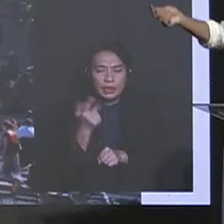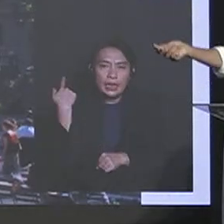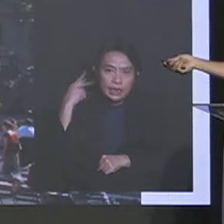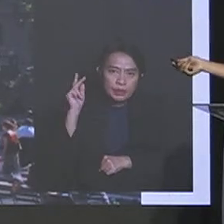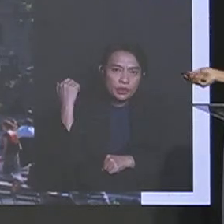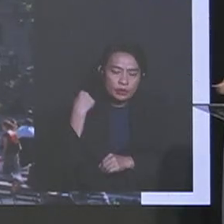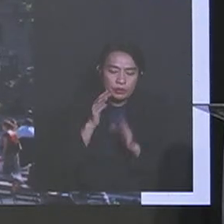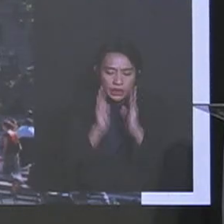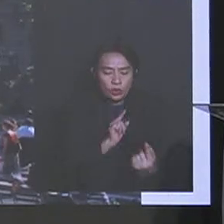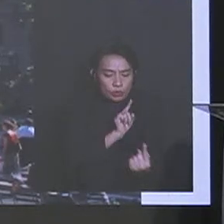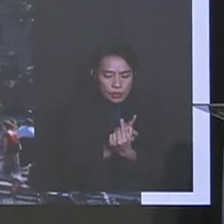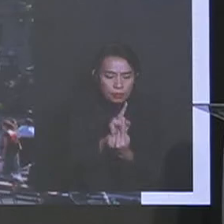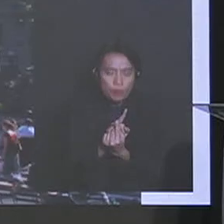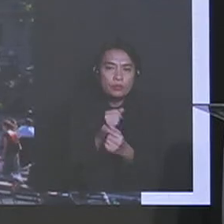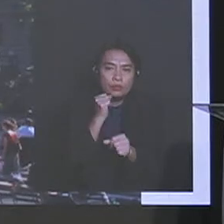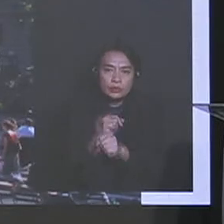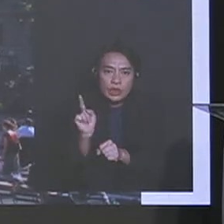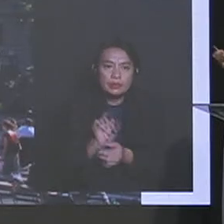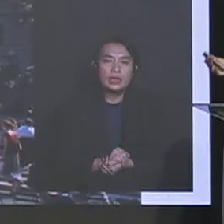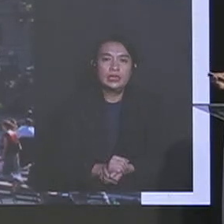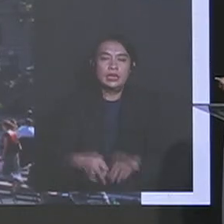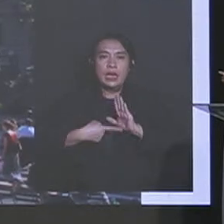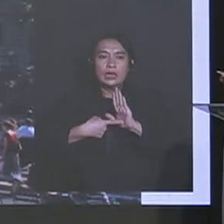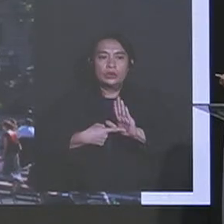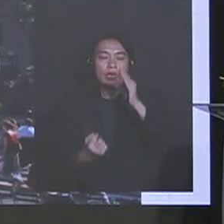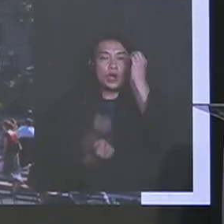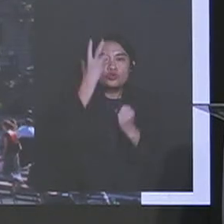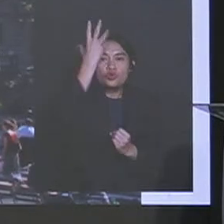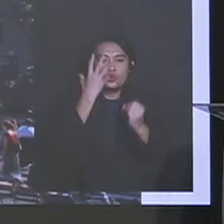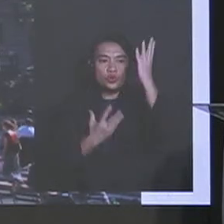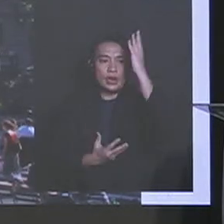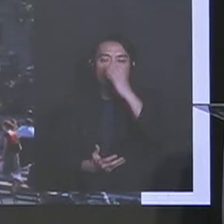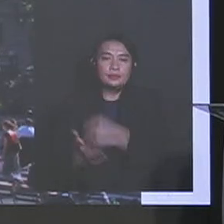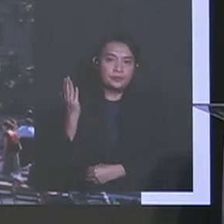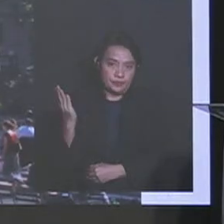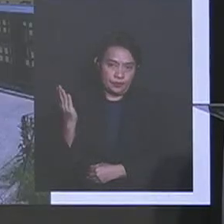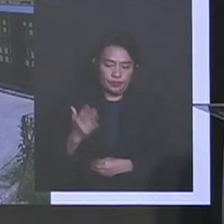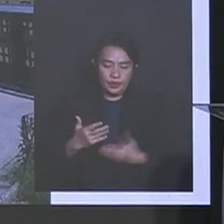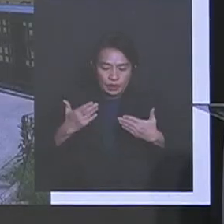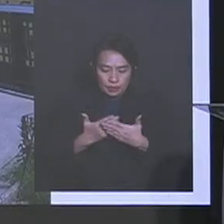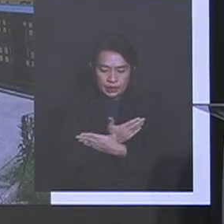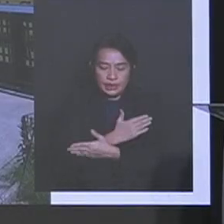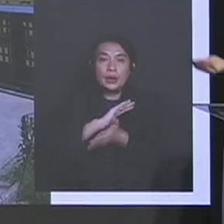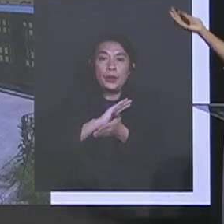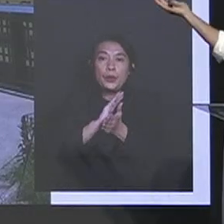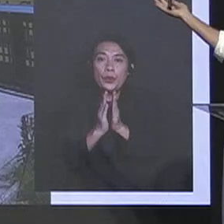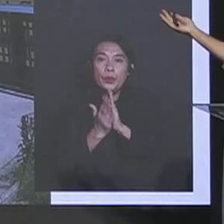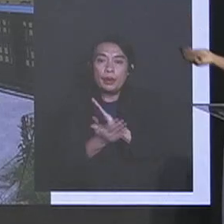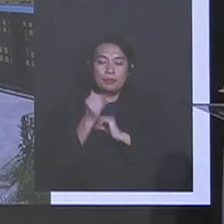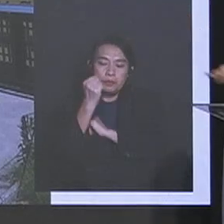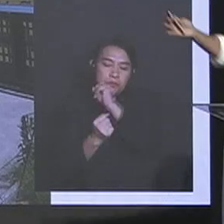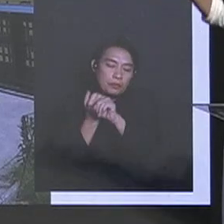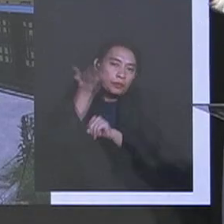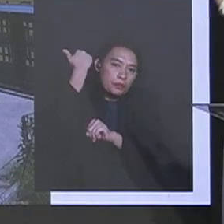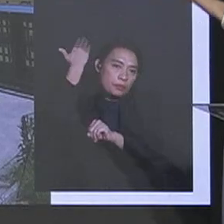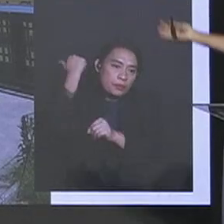know, I think Bryant Park has seen an incredible transformation in recent years. Certainly the High Line, I